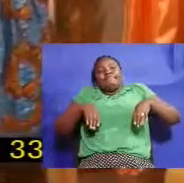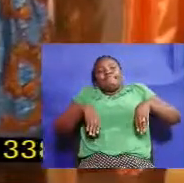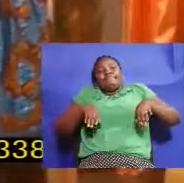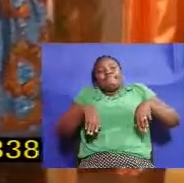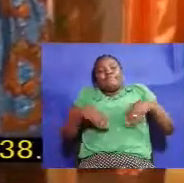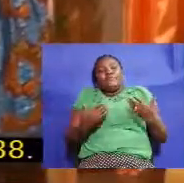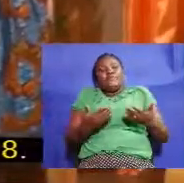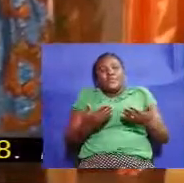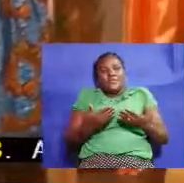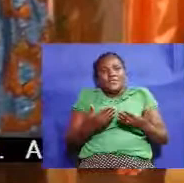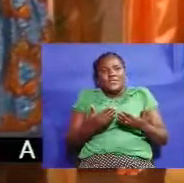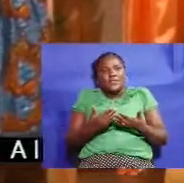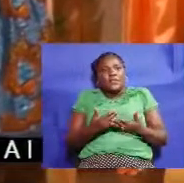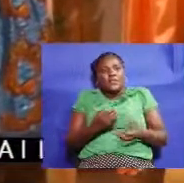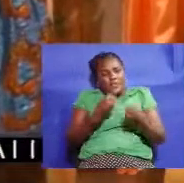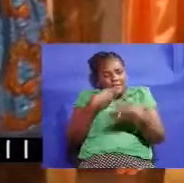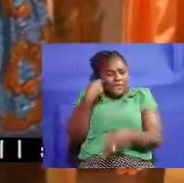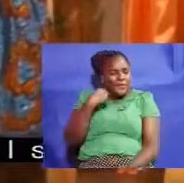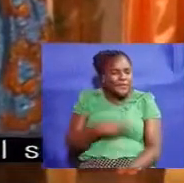Oh,